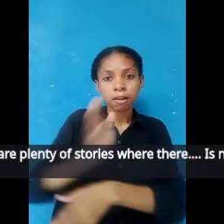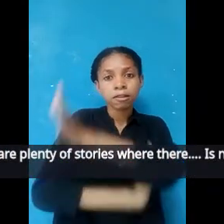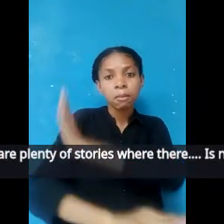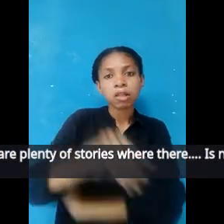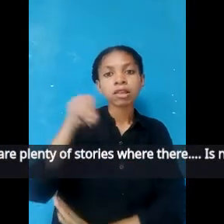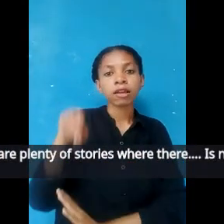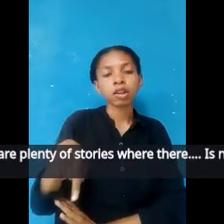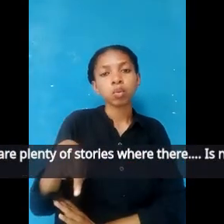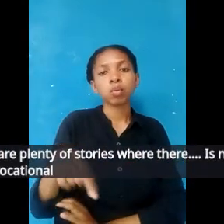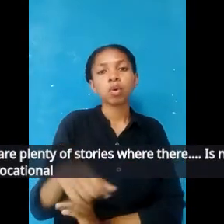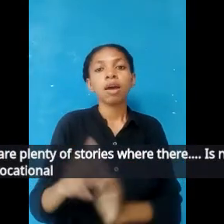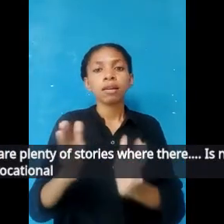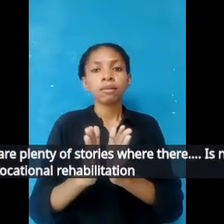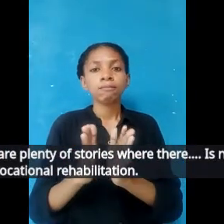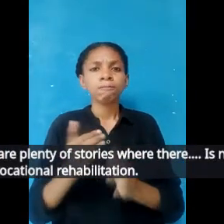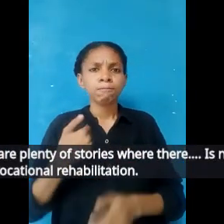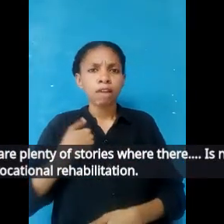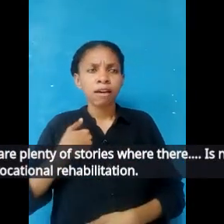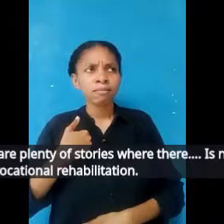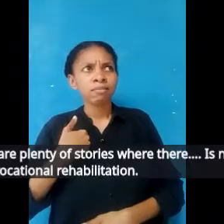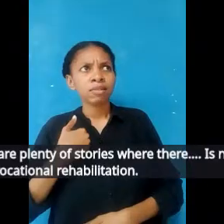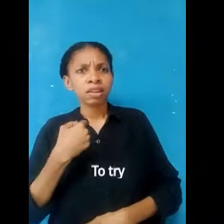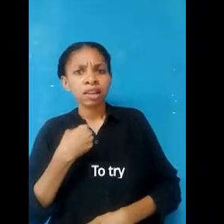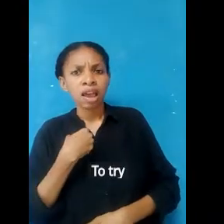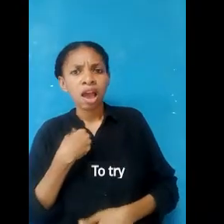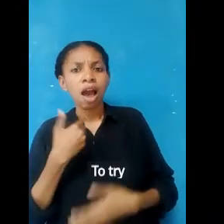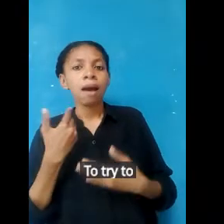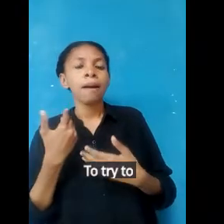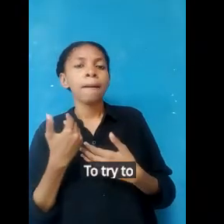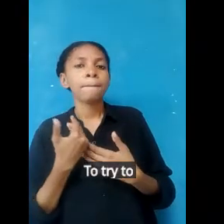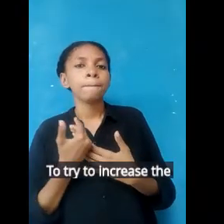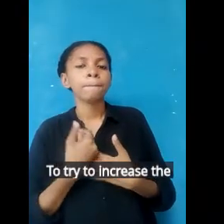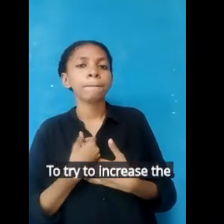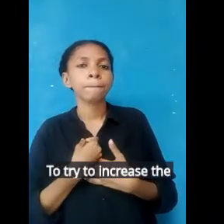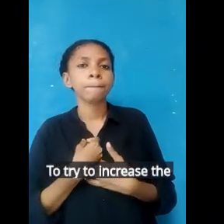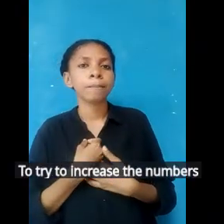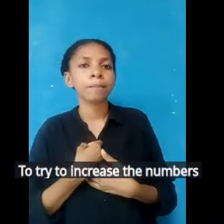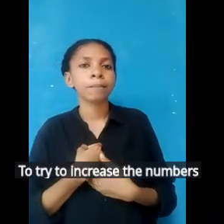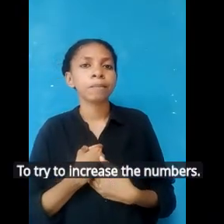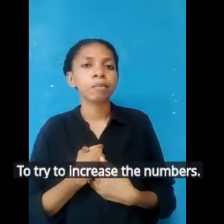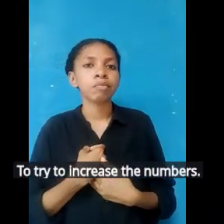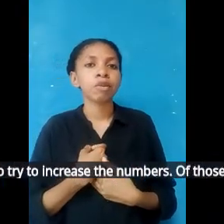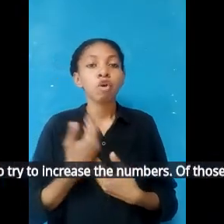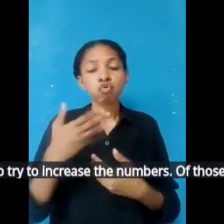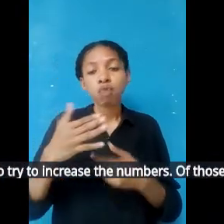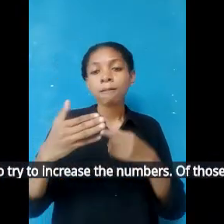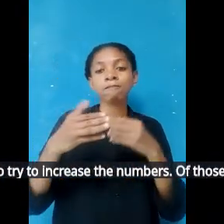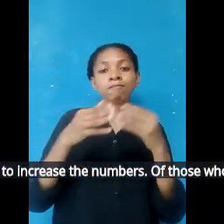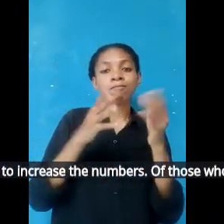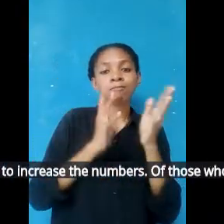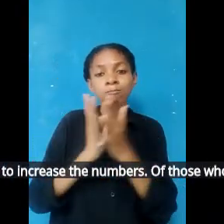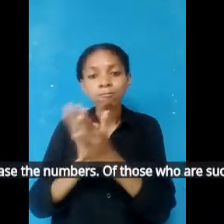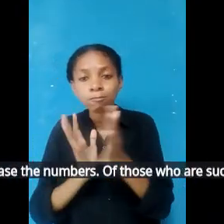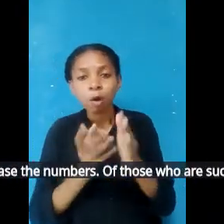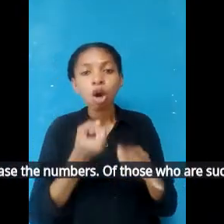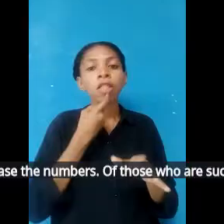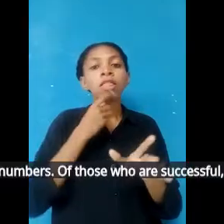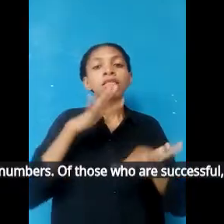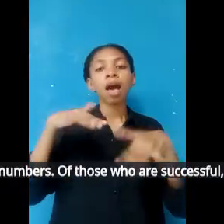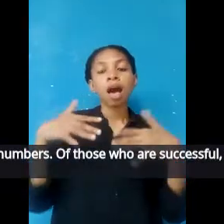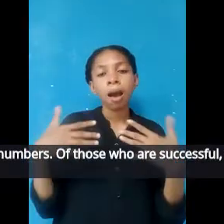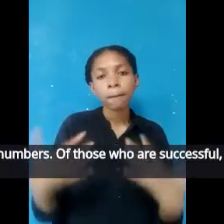vocational rehabilitation to try to increase the numbers of those who are successful, who go through the